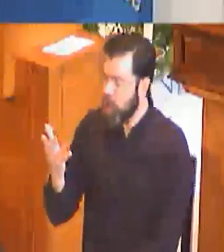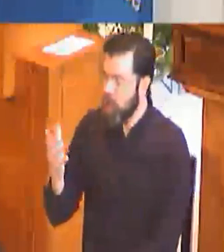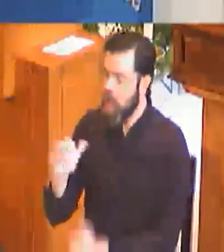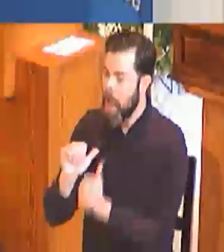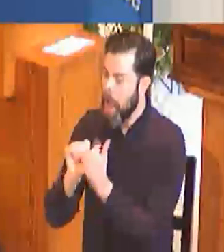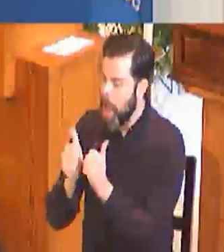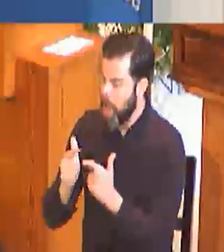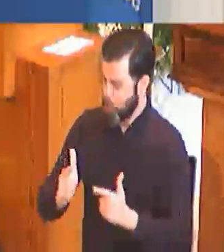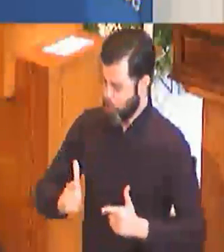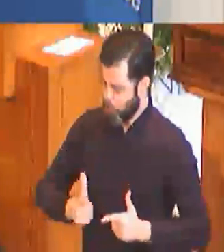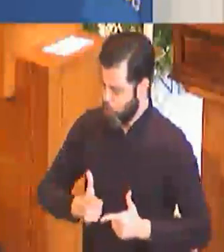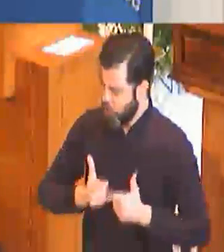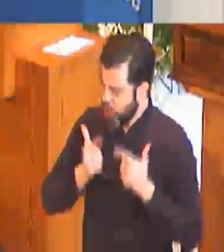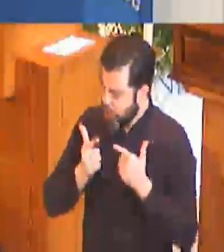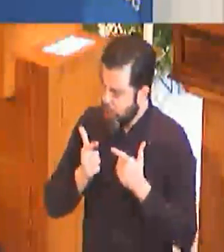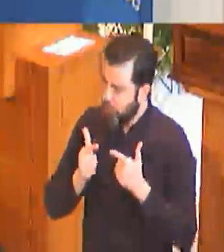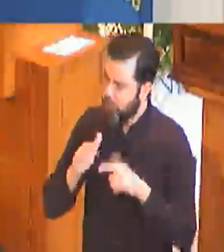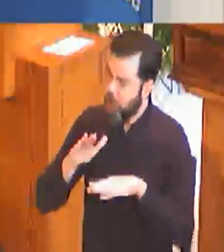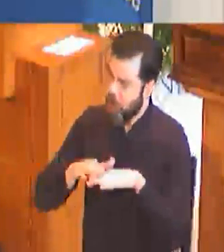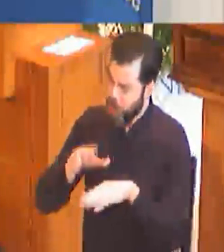live the journey.